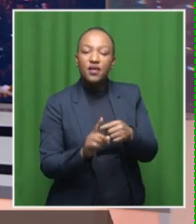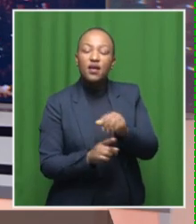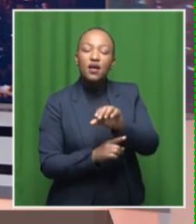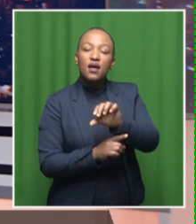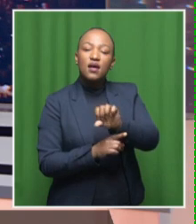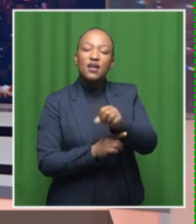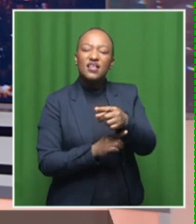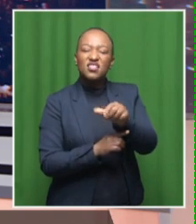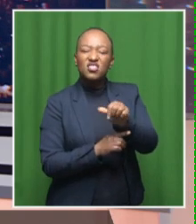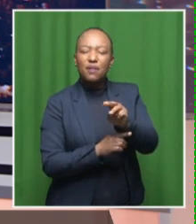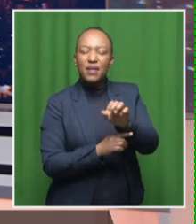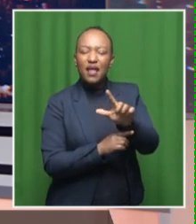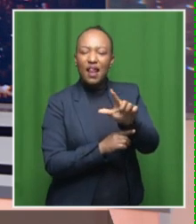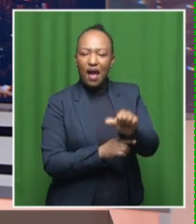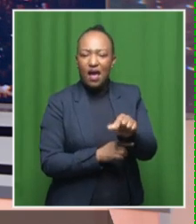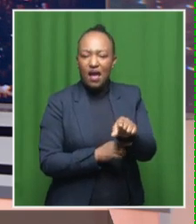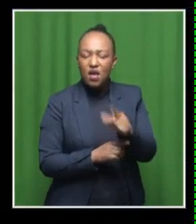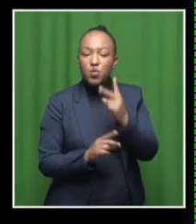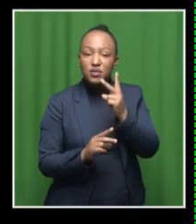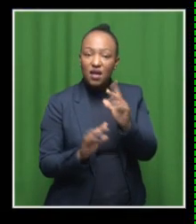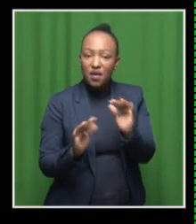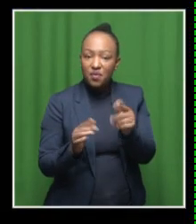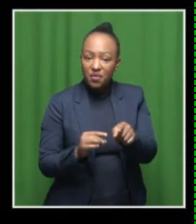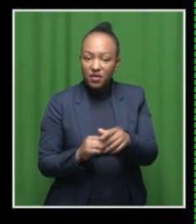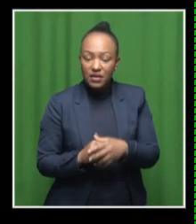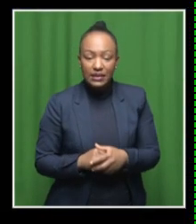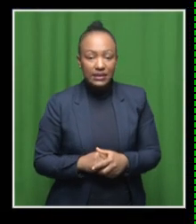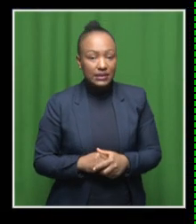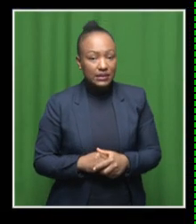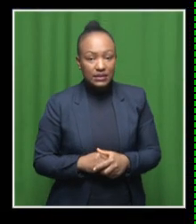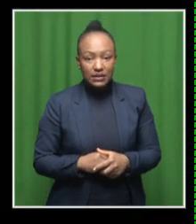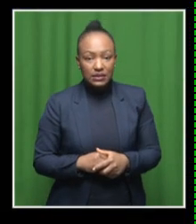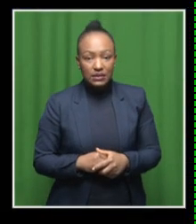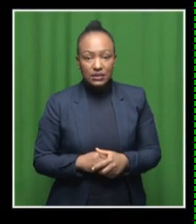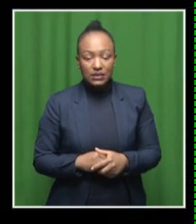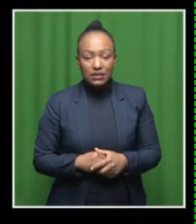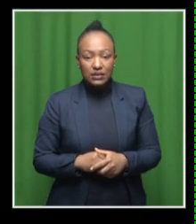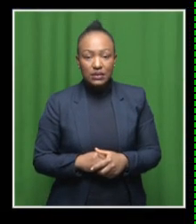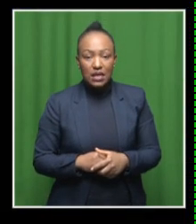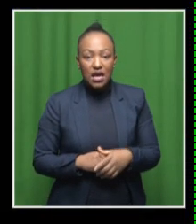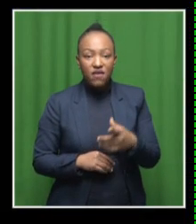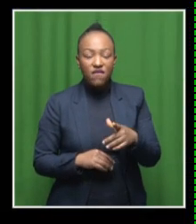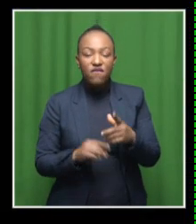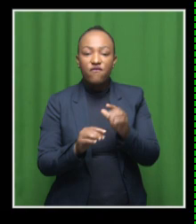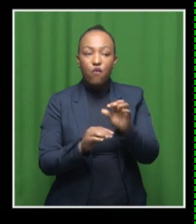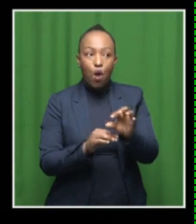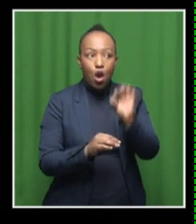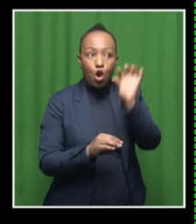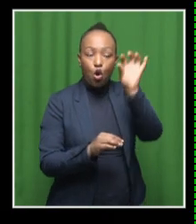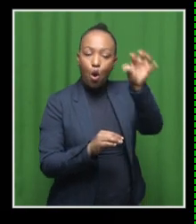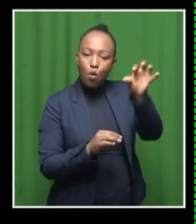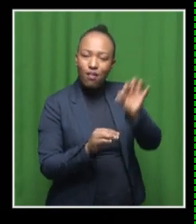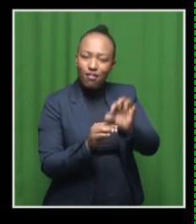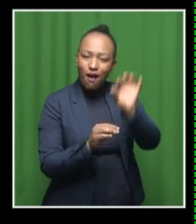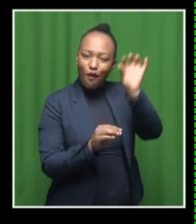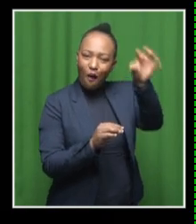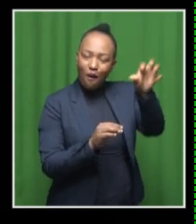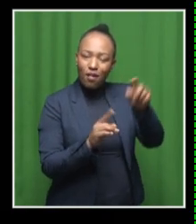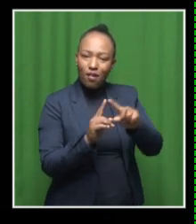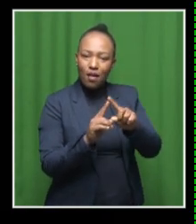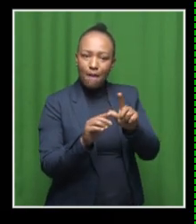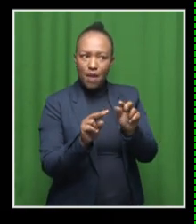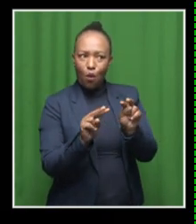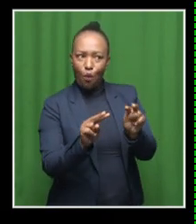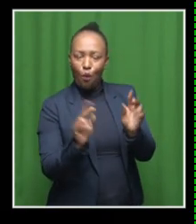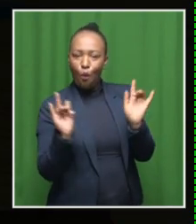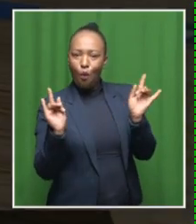one playing out in the goal circle? Oh, God, there's nothing that's going to be tougher than that goal circle. Yesterday I was watching the game and I was like,